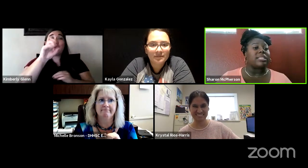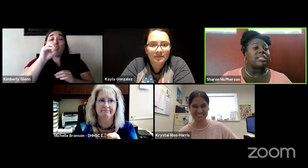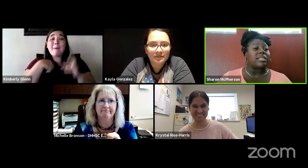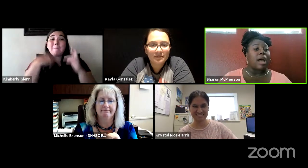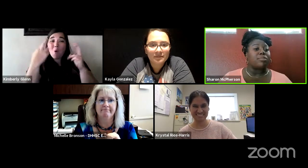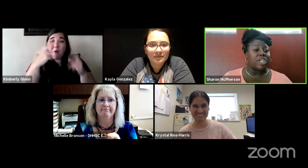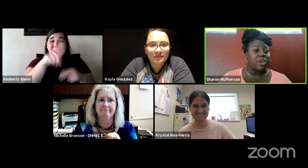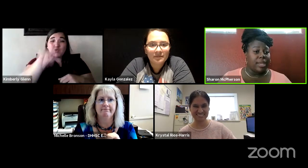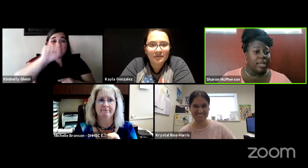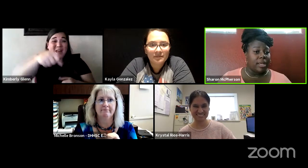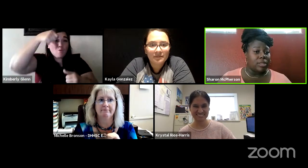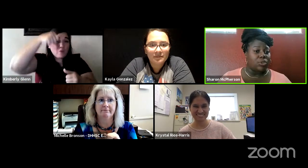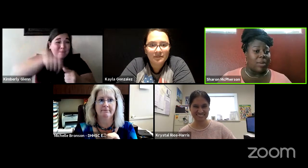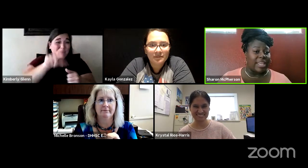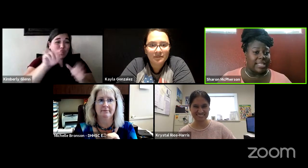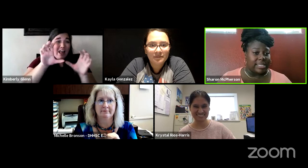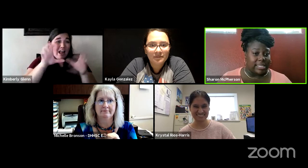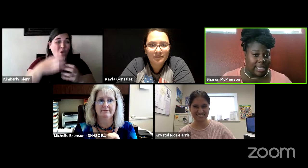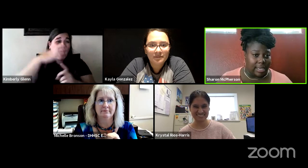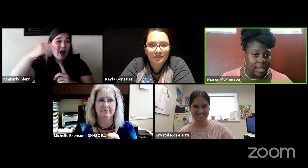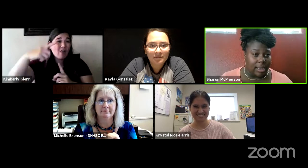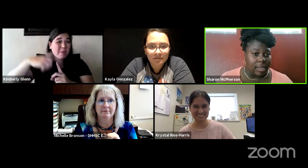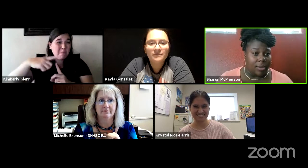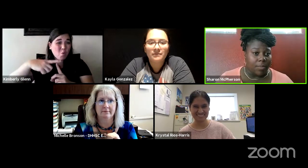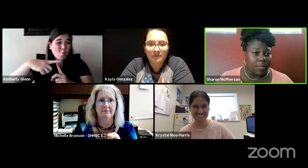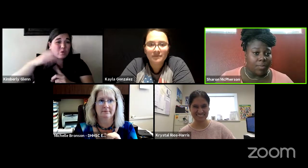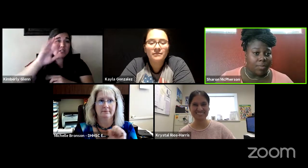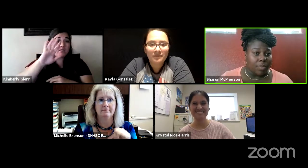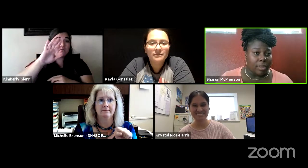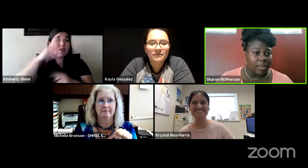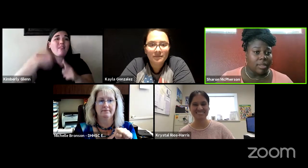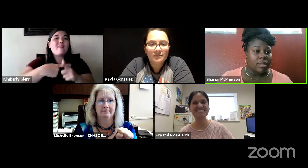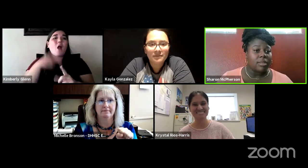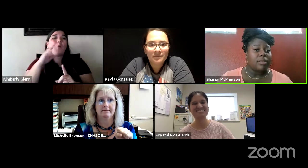I'll have to stop sharing so that way they can see.